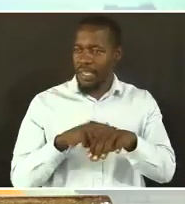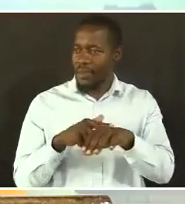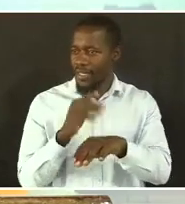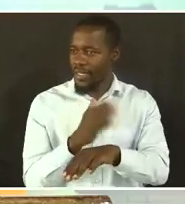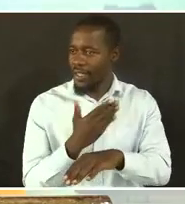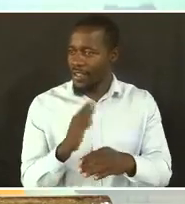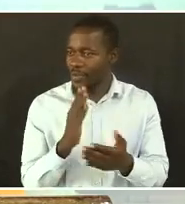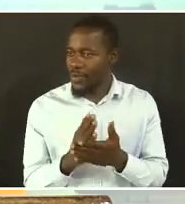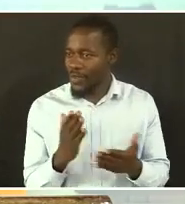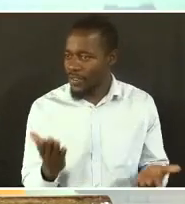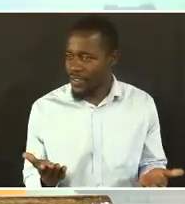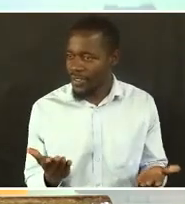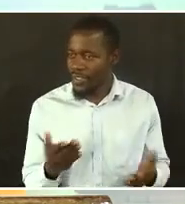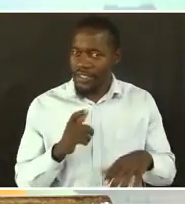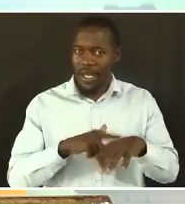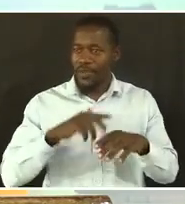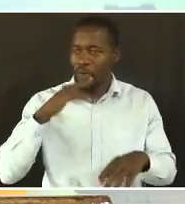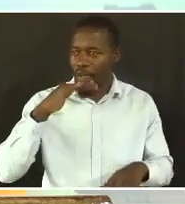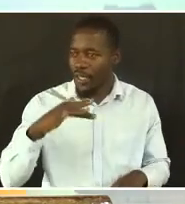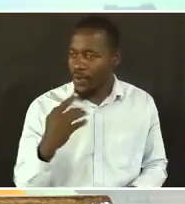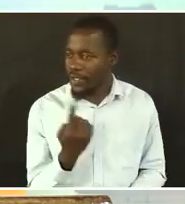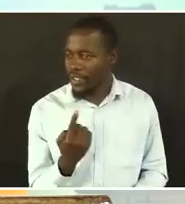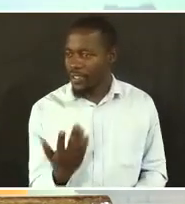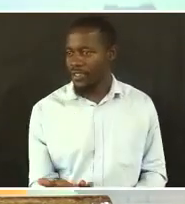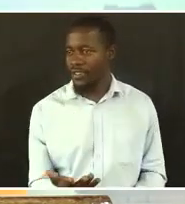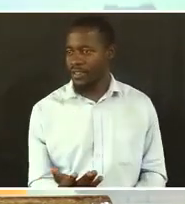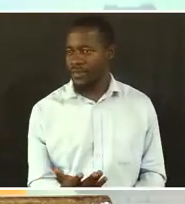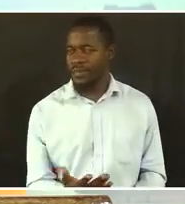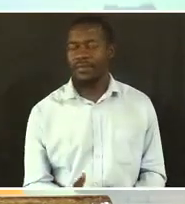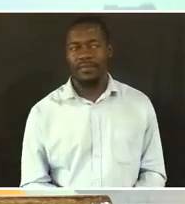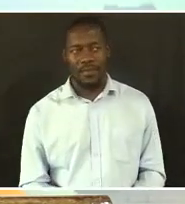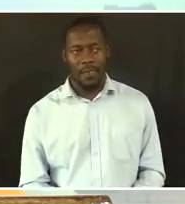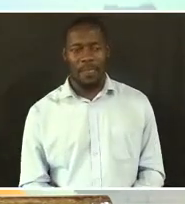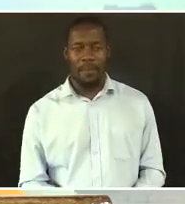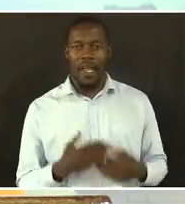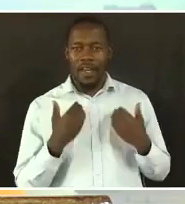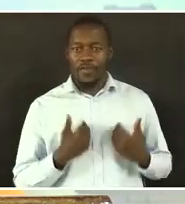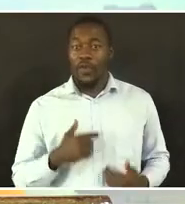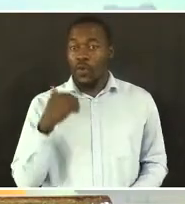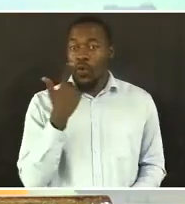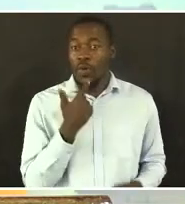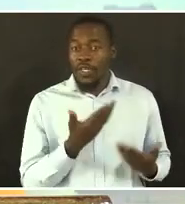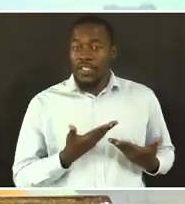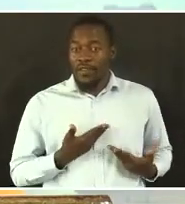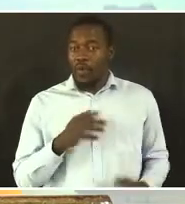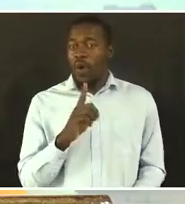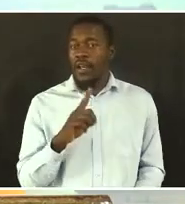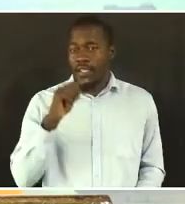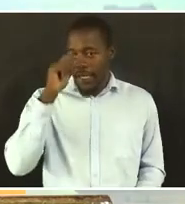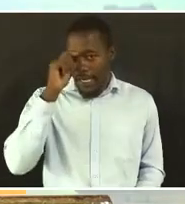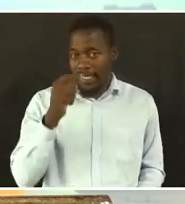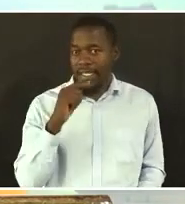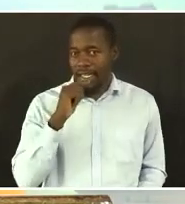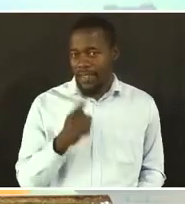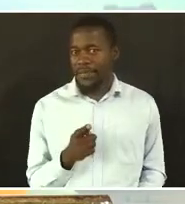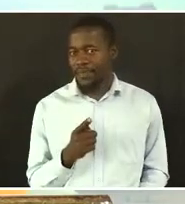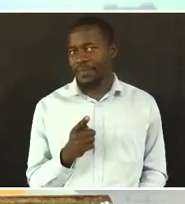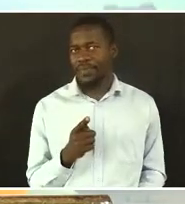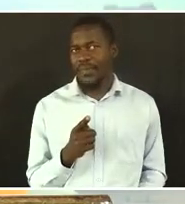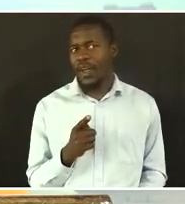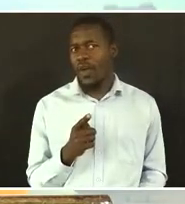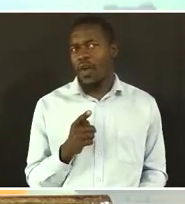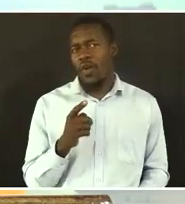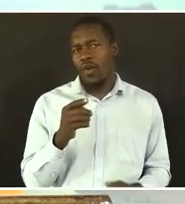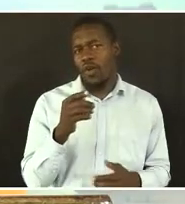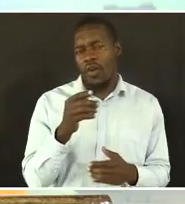Then it says, the one who received 1 talent said, Lord, I knew you are a hard man who likes